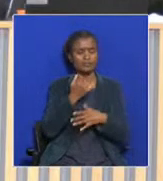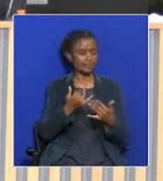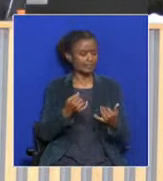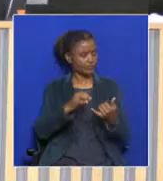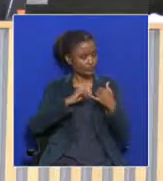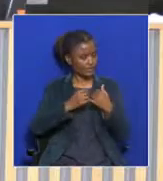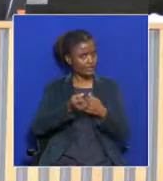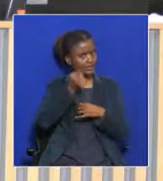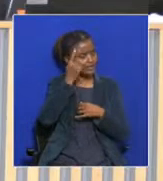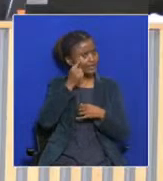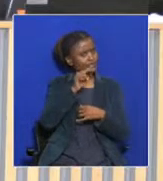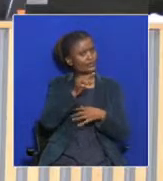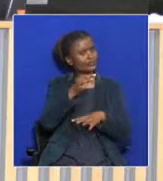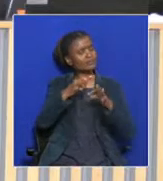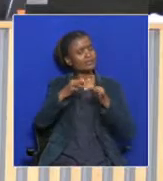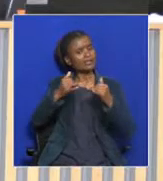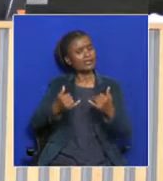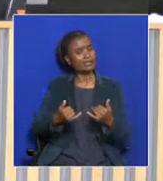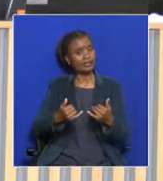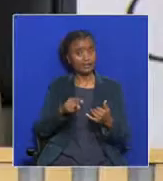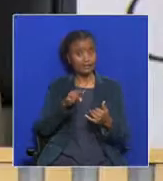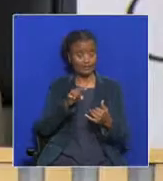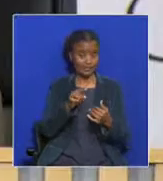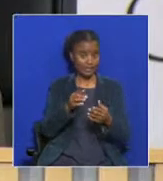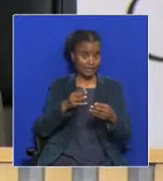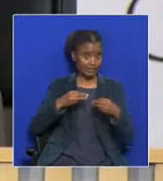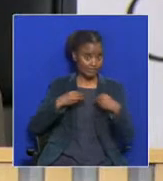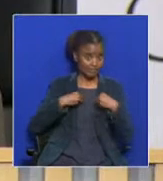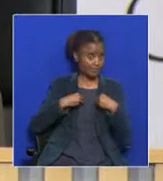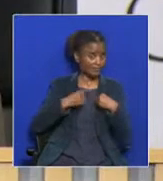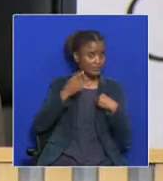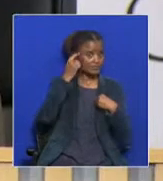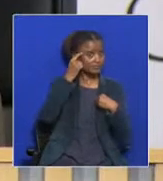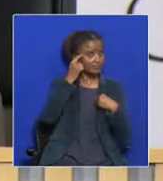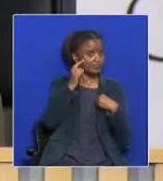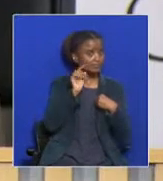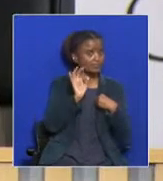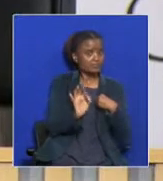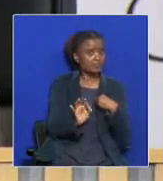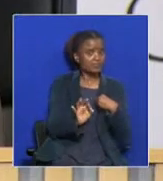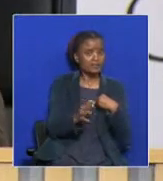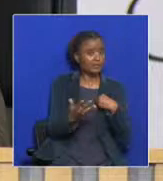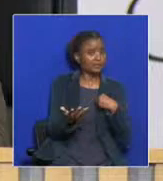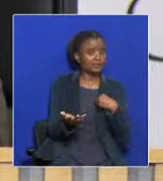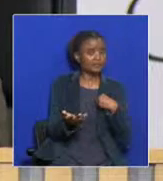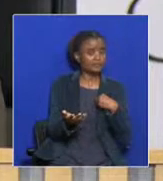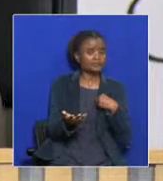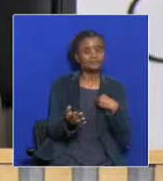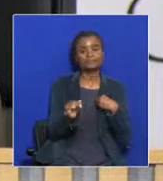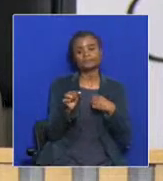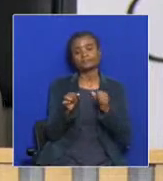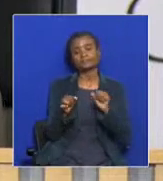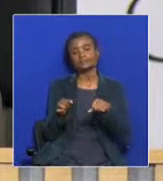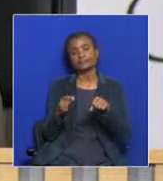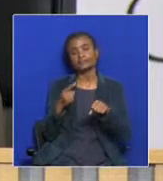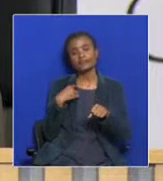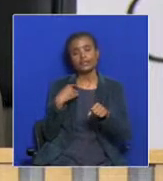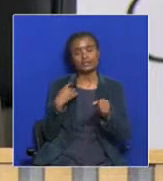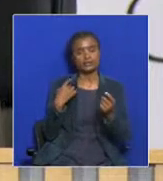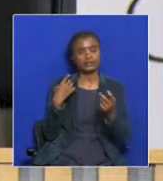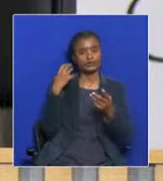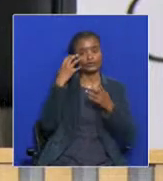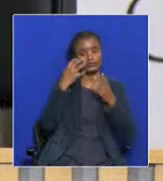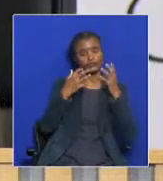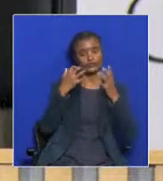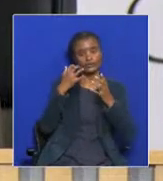you accept it's completely illogical? Okay, I got it mixed up in terms of which exhibits reach first, Chair. I But